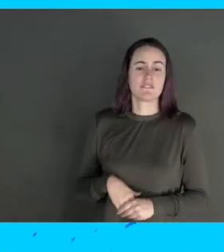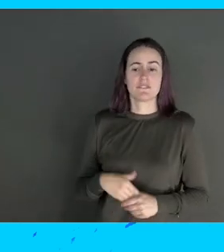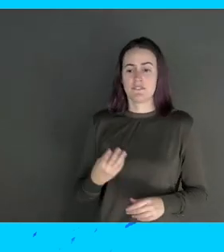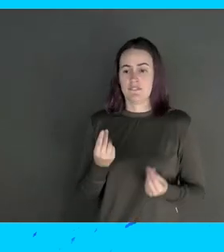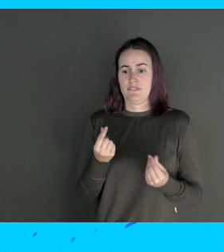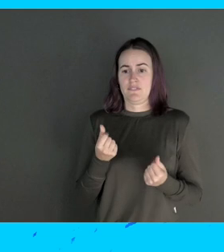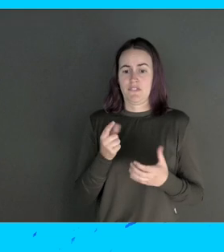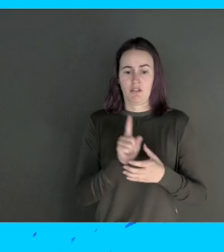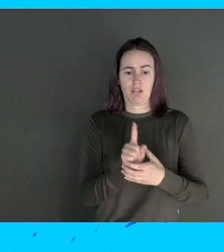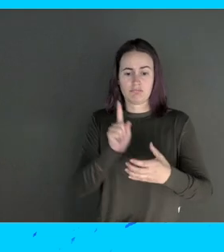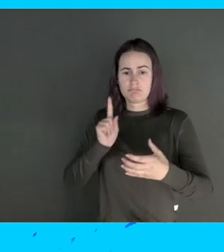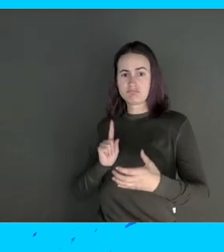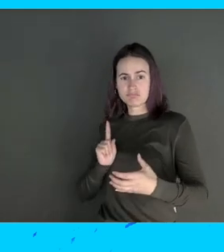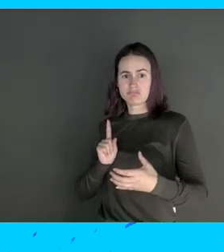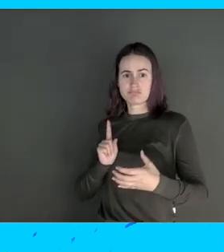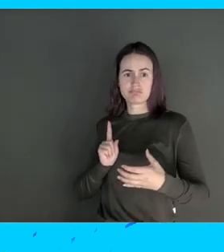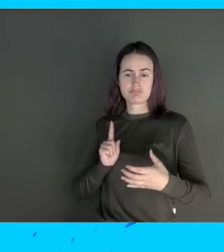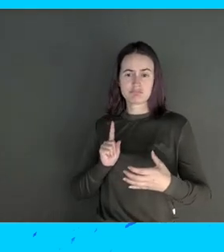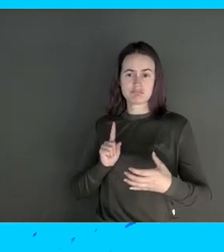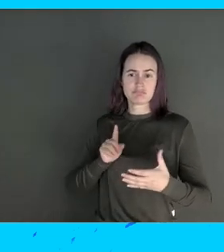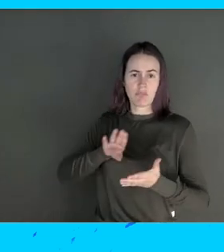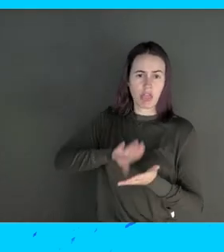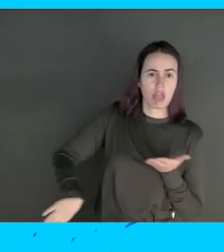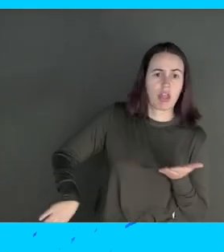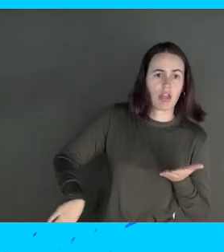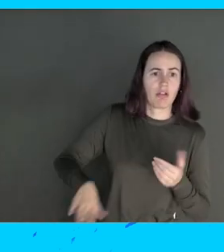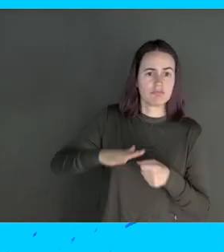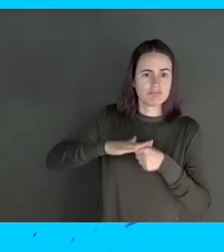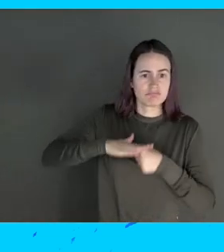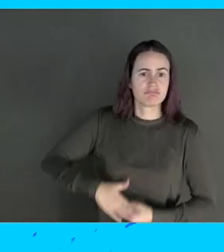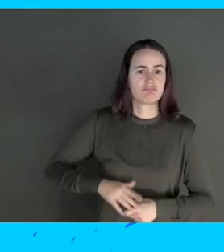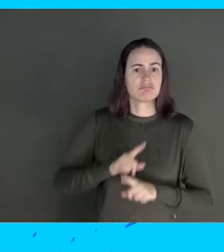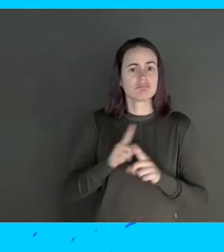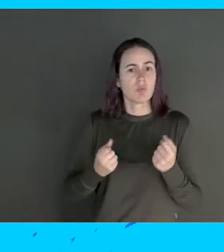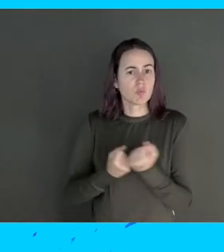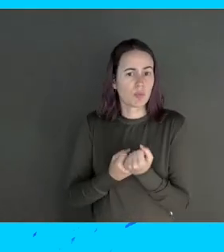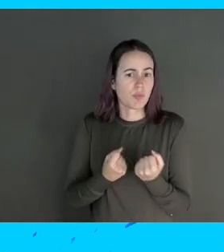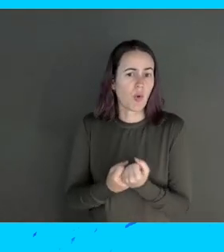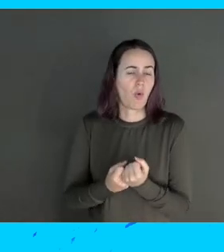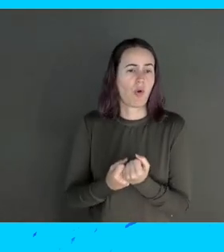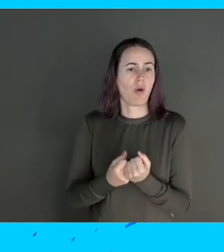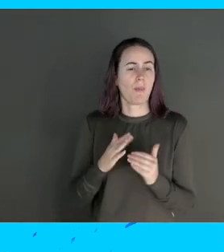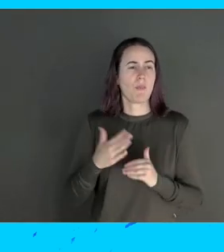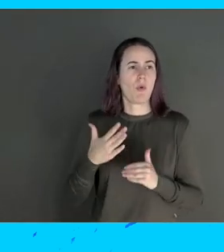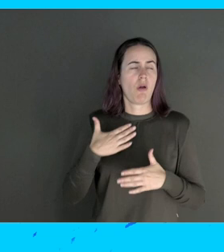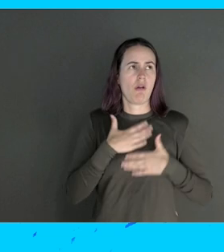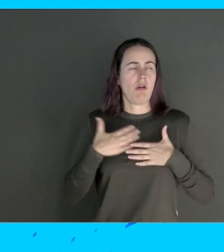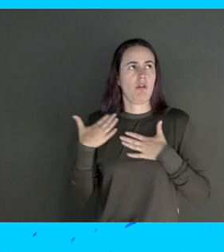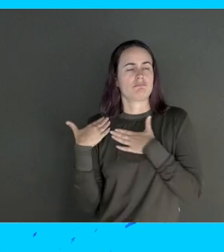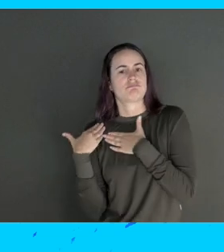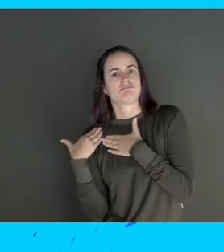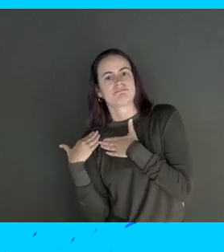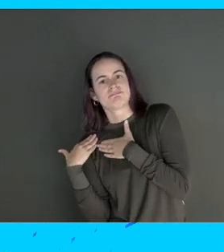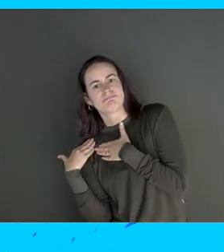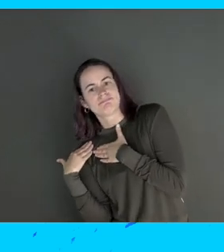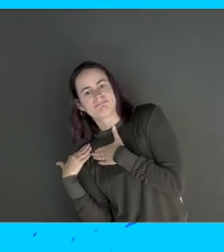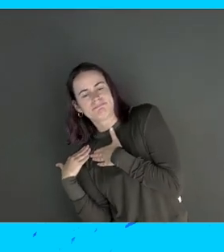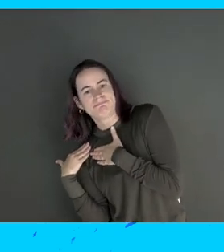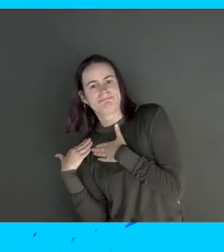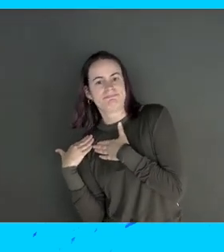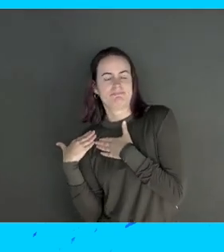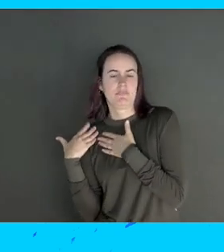rejected, unsupported, and this emotional burden that they carry often results